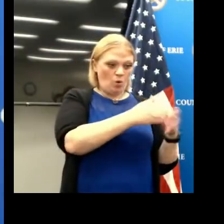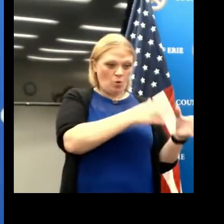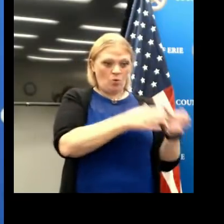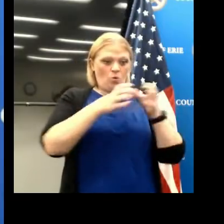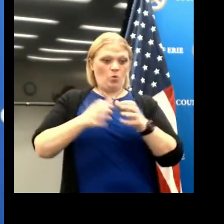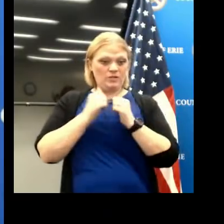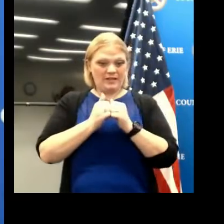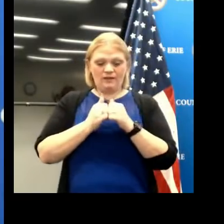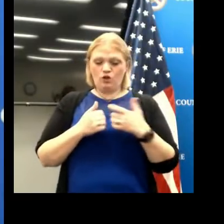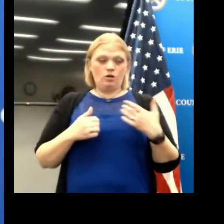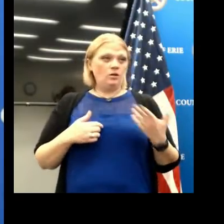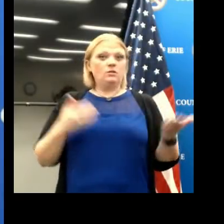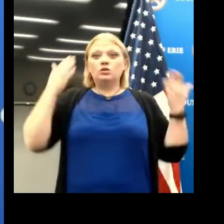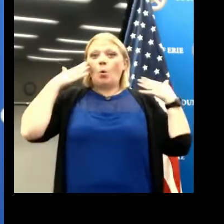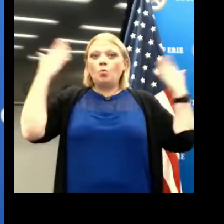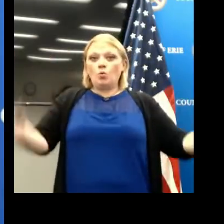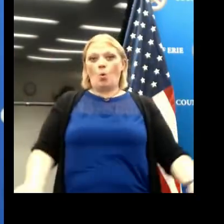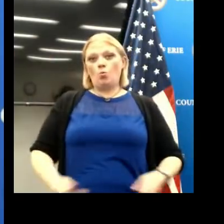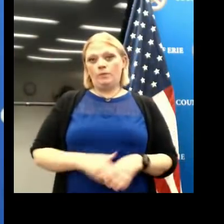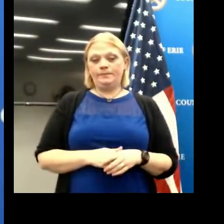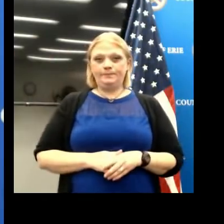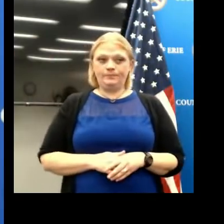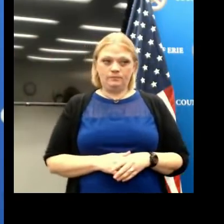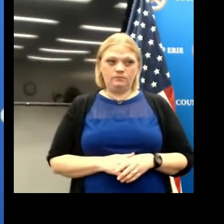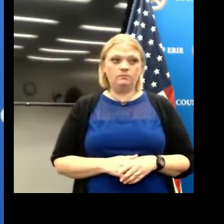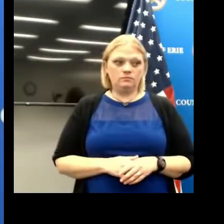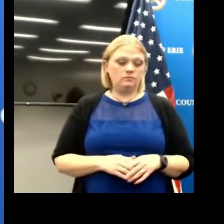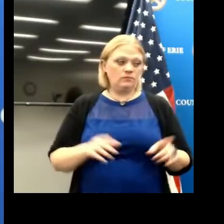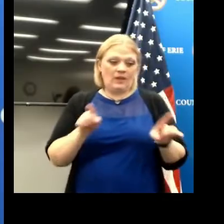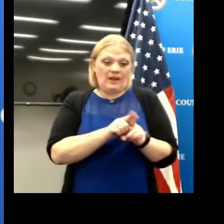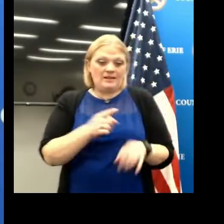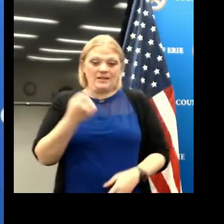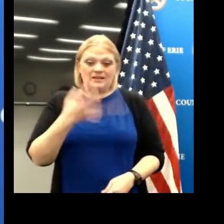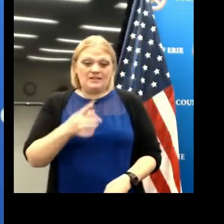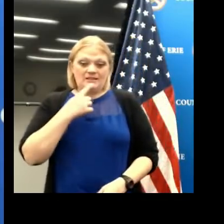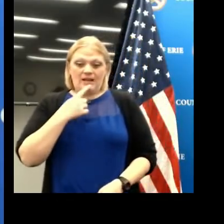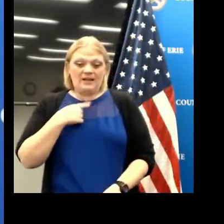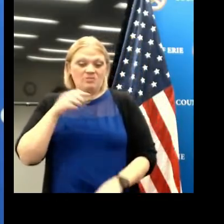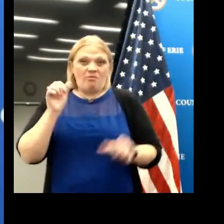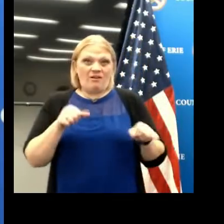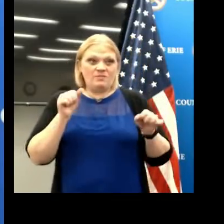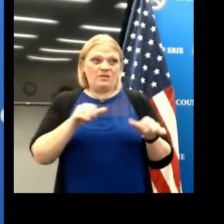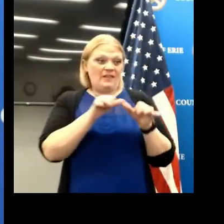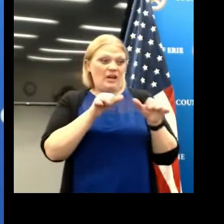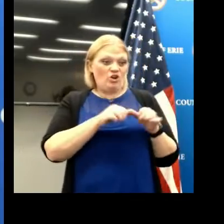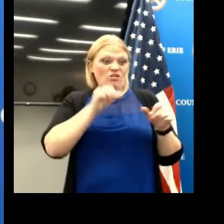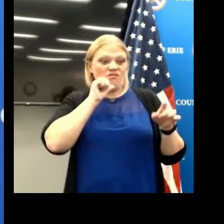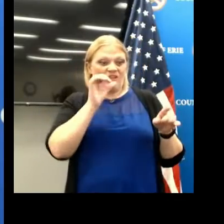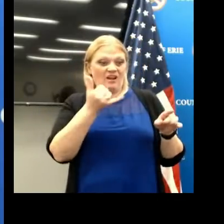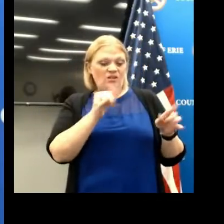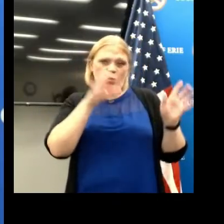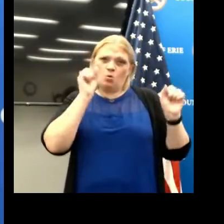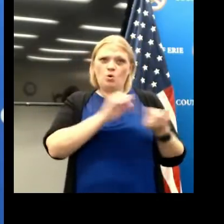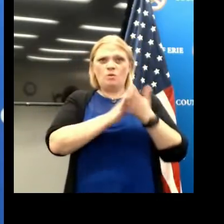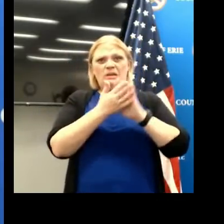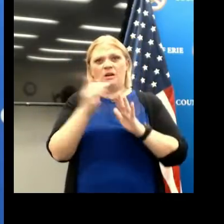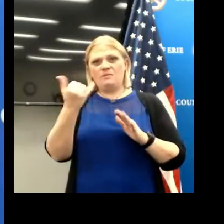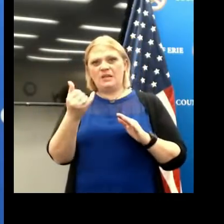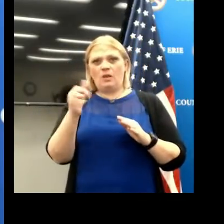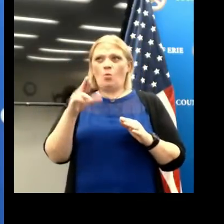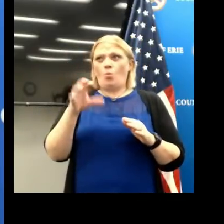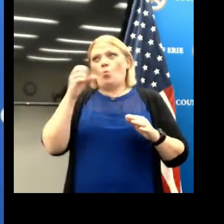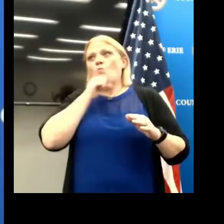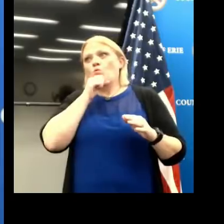that ended up happening? I do not know. Okay. And as I said, there's possibilities that areas that aren't in the yellow could be put in the yellow, or for that matter,